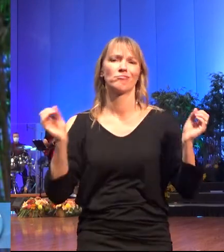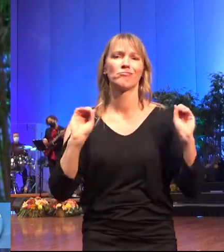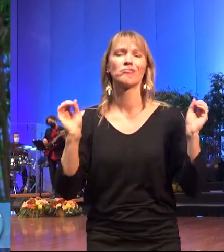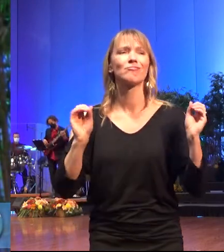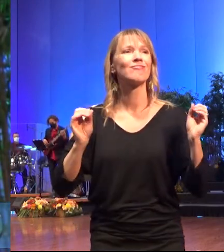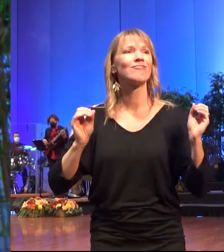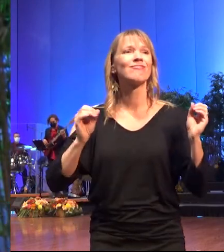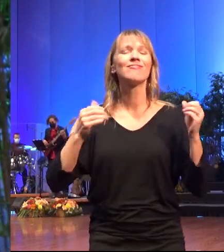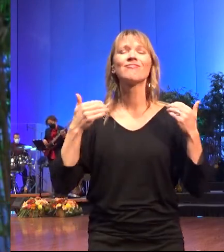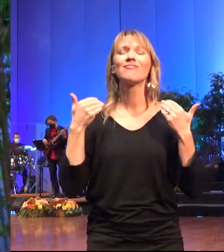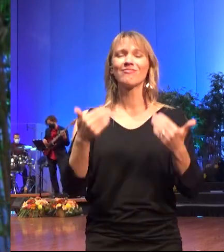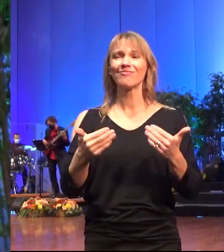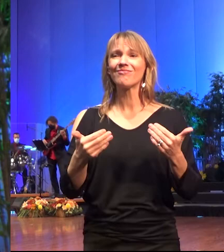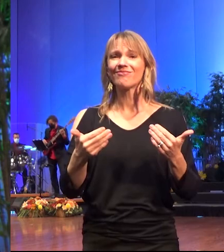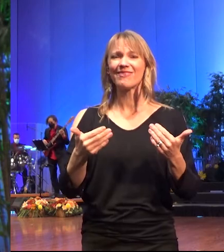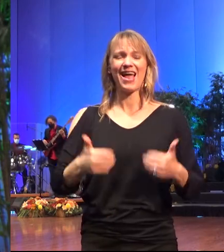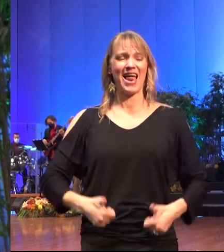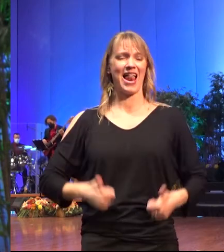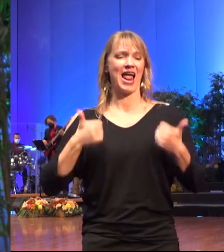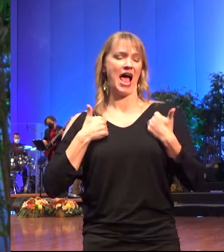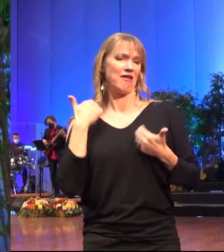So scared.